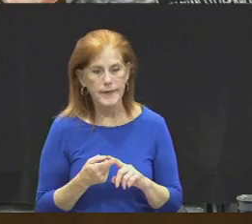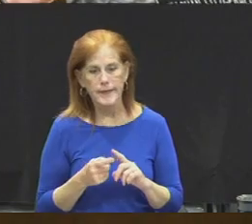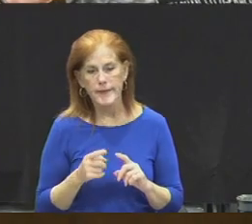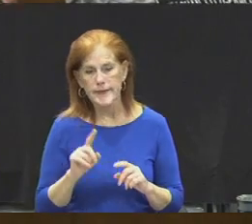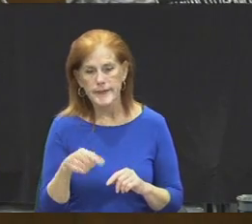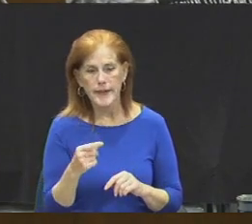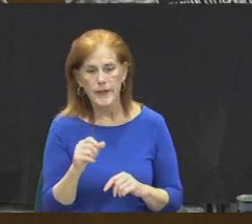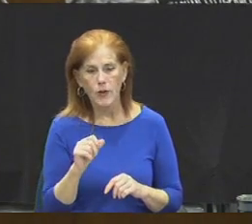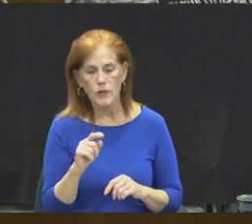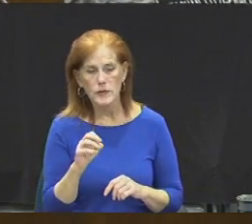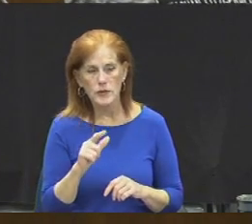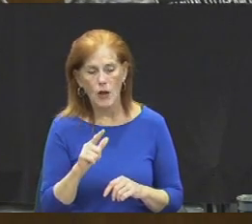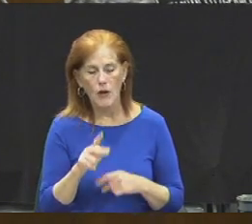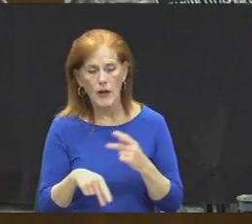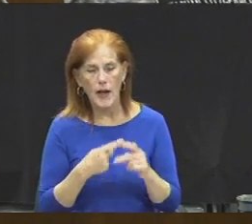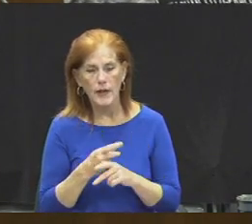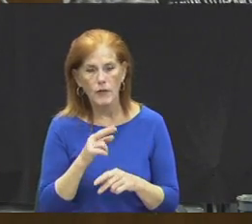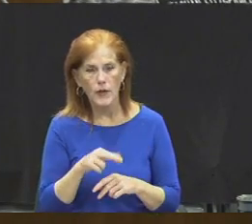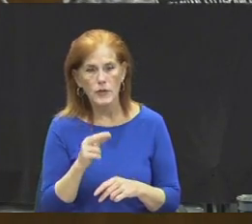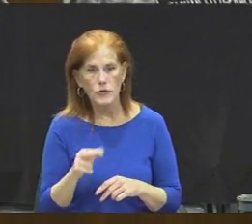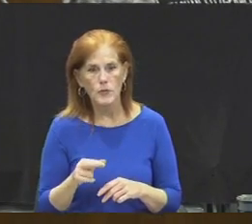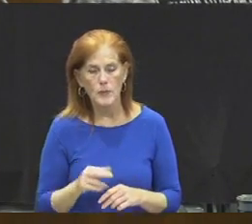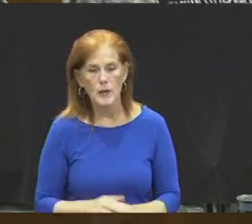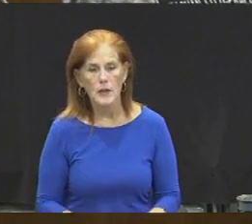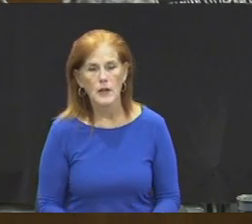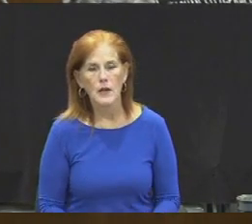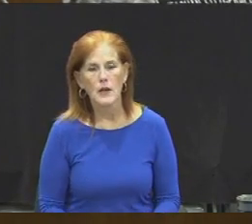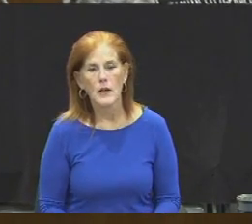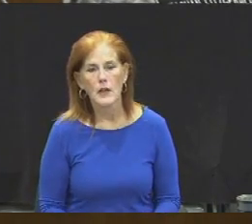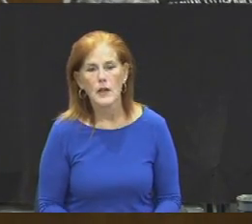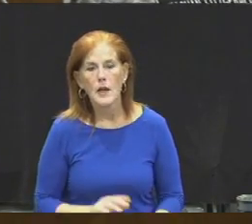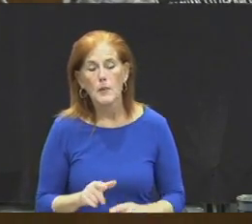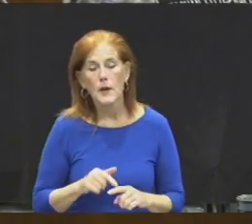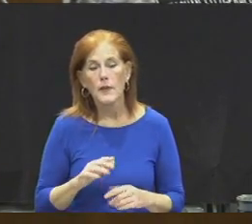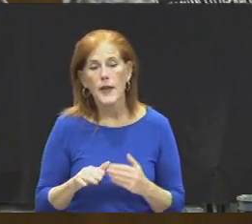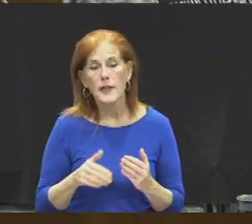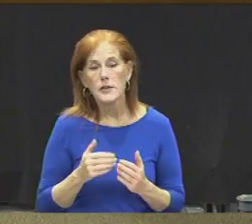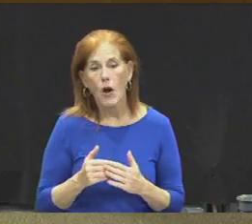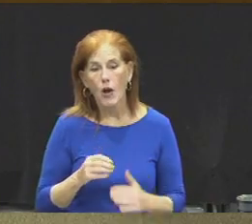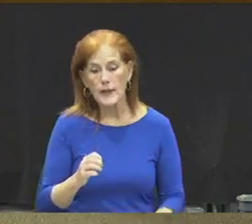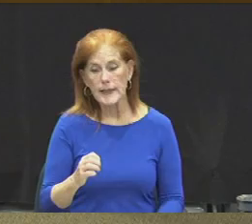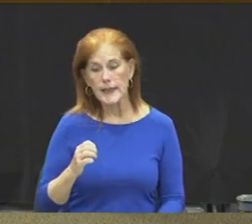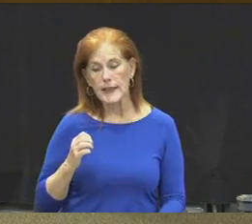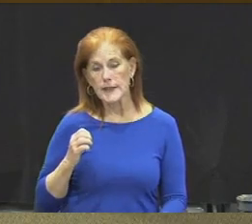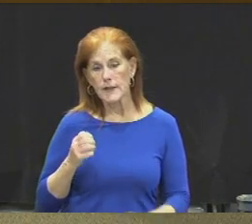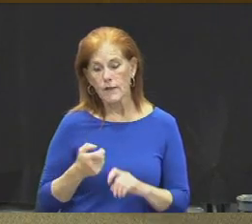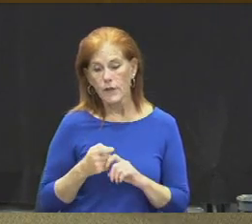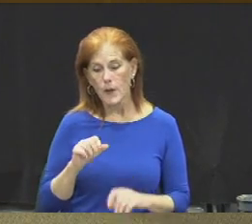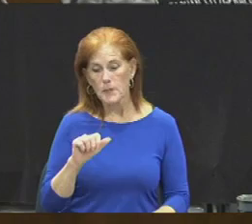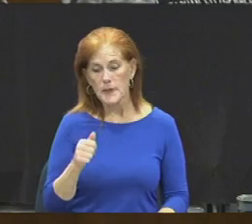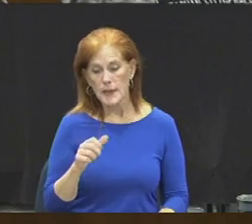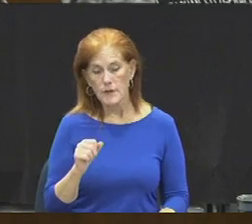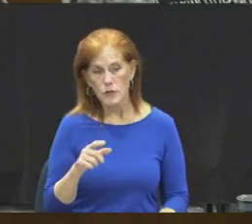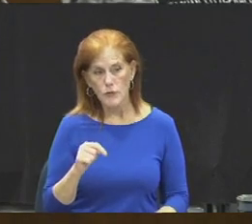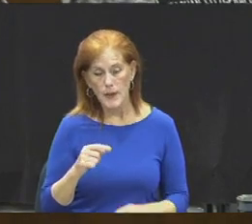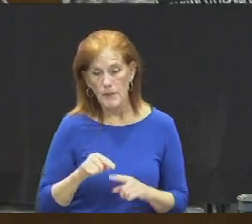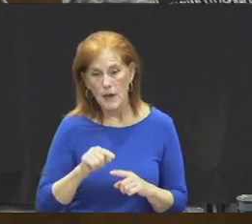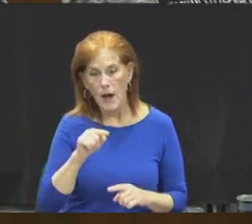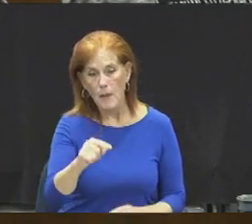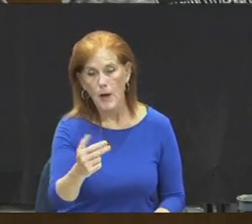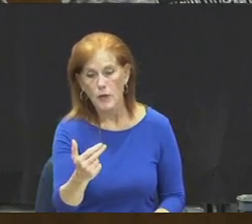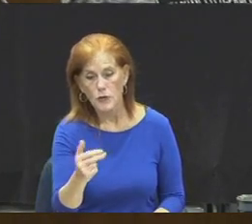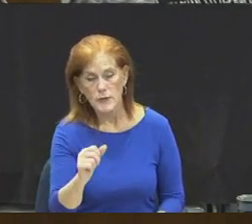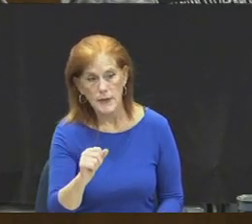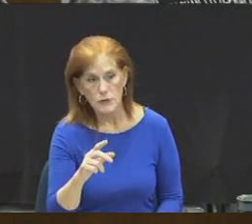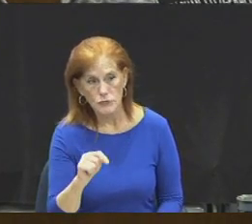of restrooms, but that's on like whatever. That's all the way east off of 10th Street. Yeah, and then up at 14th or 13th Street